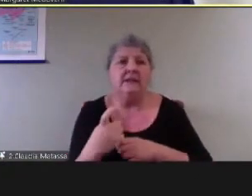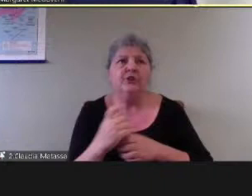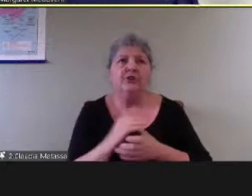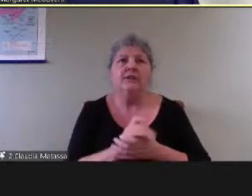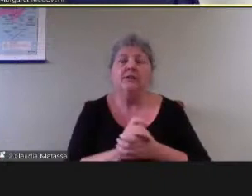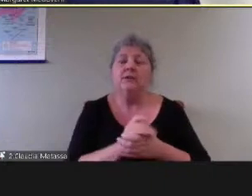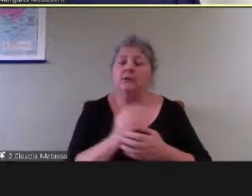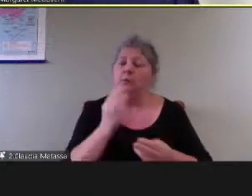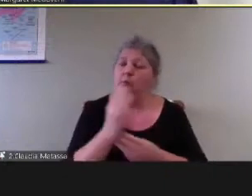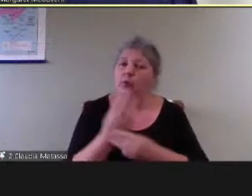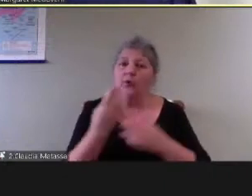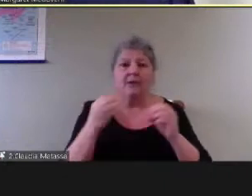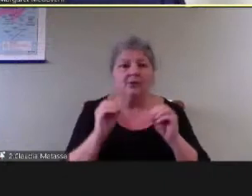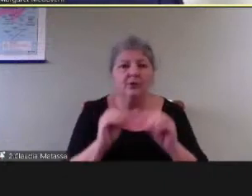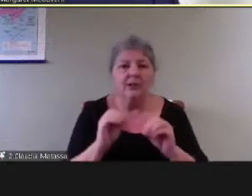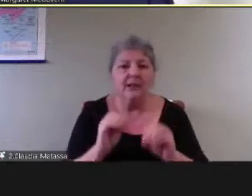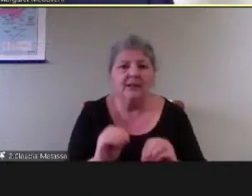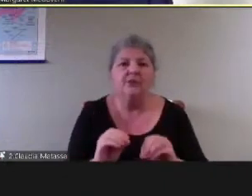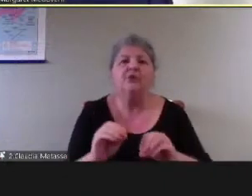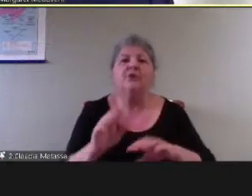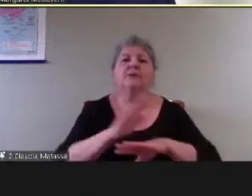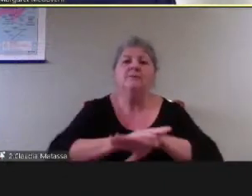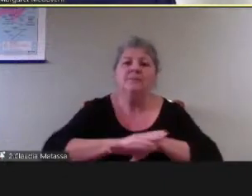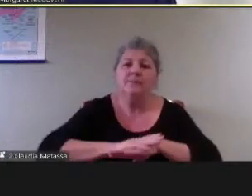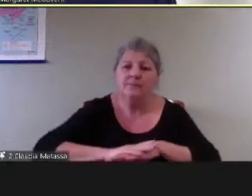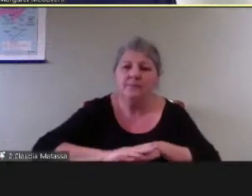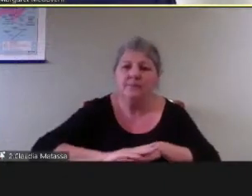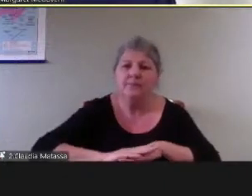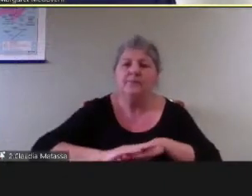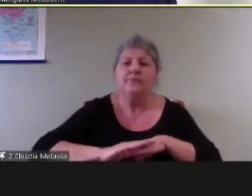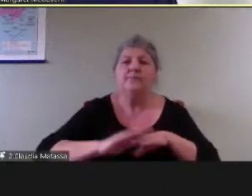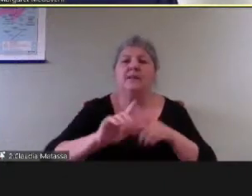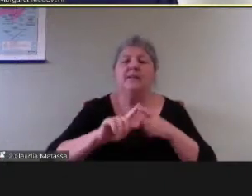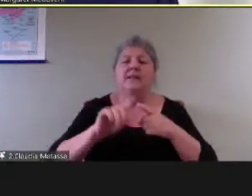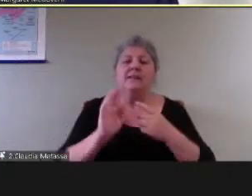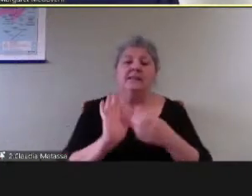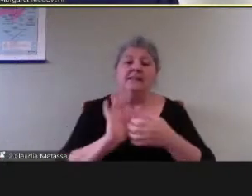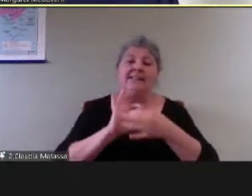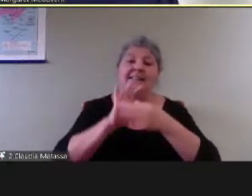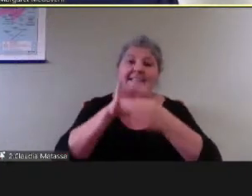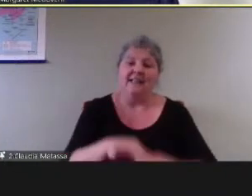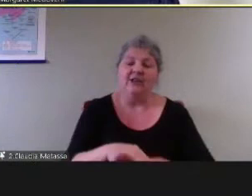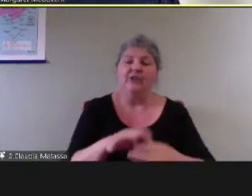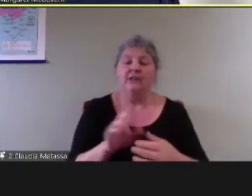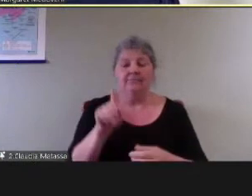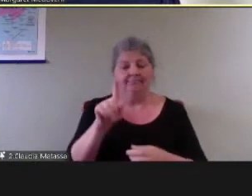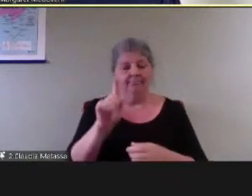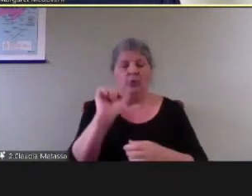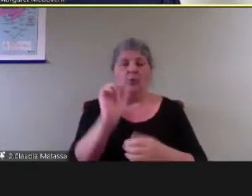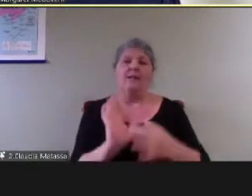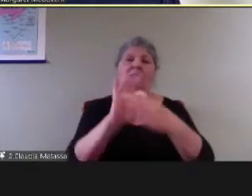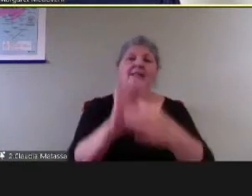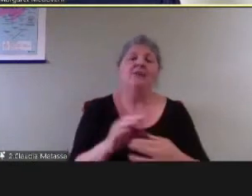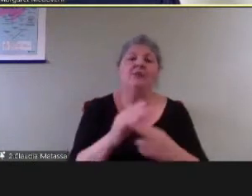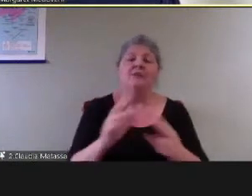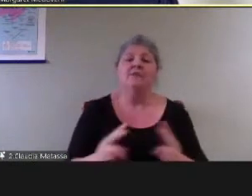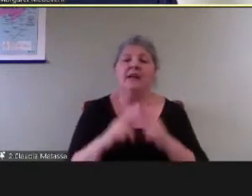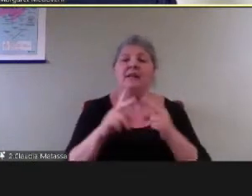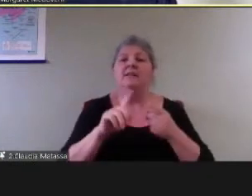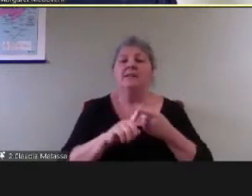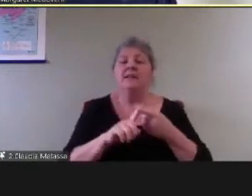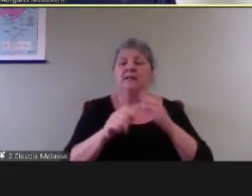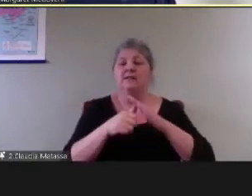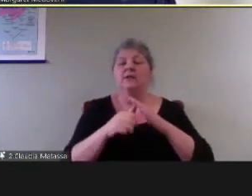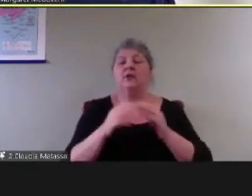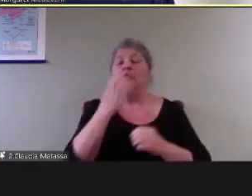educational attainment, and engaging in violence and crime. So to slow it down a little bit, we'll see that for